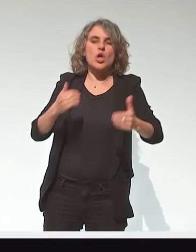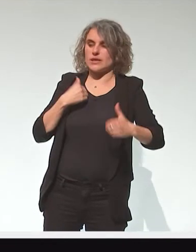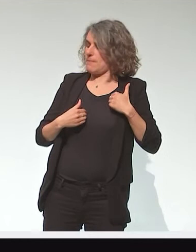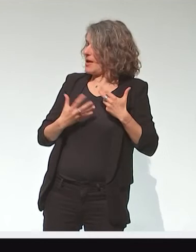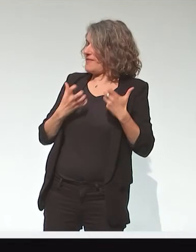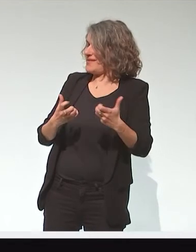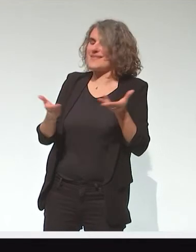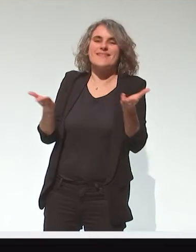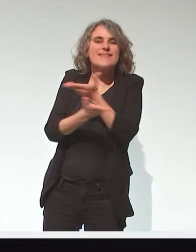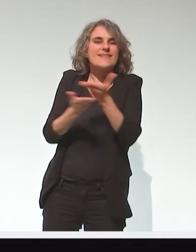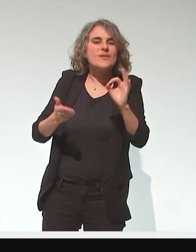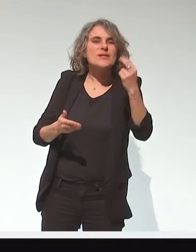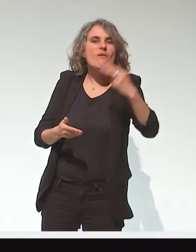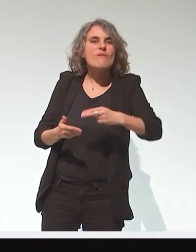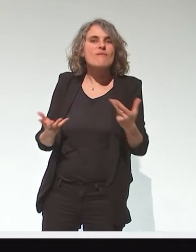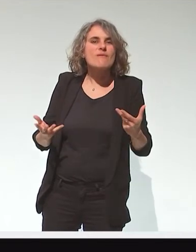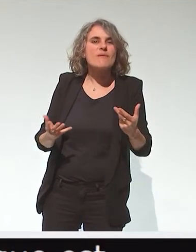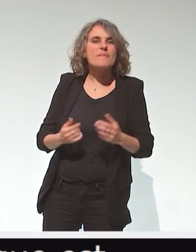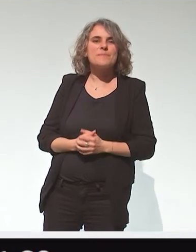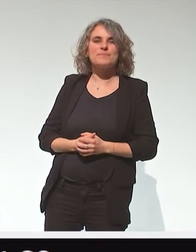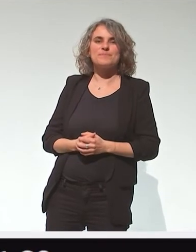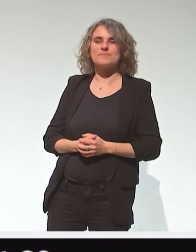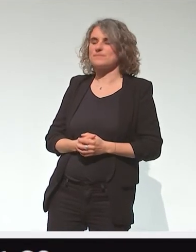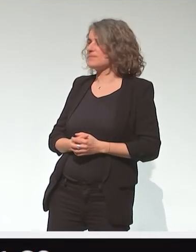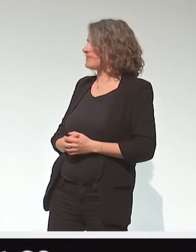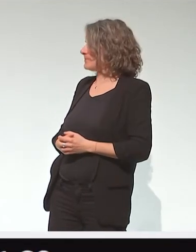servants, disabled civil servants. What does Belgium say?